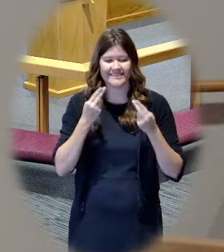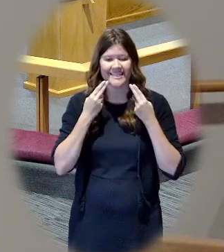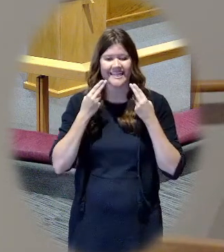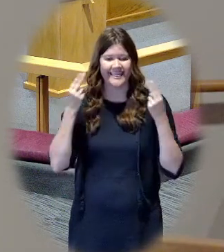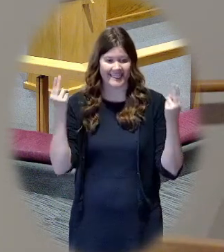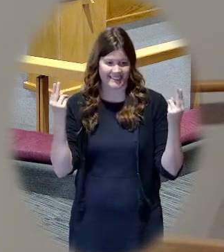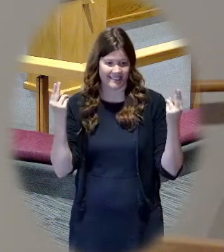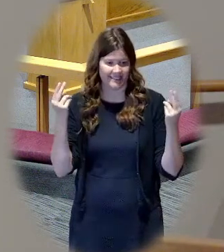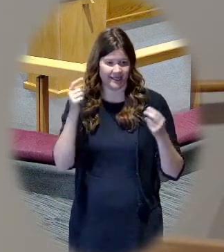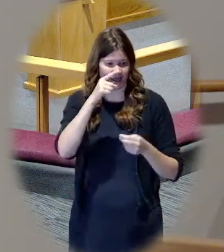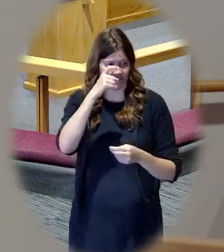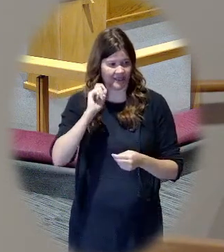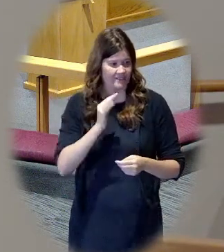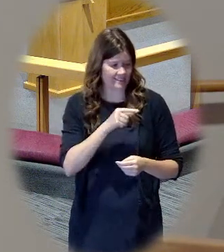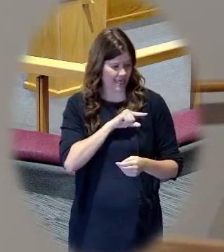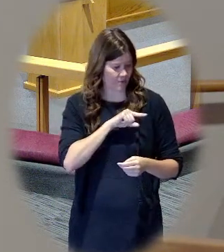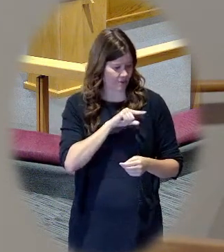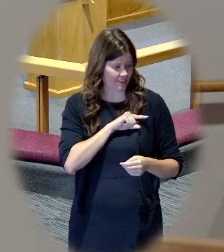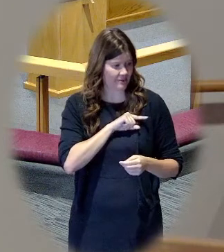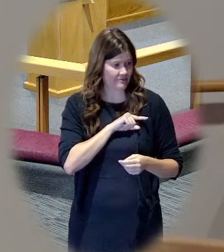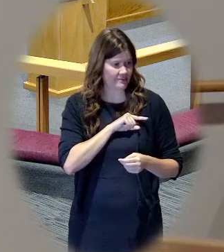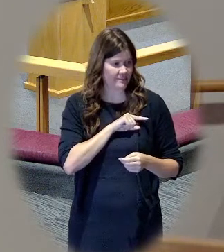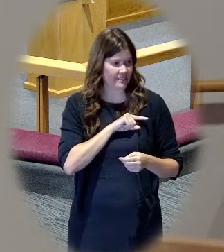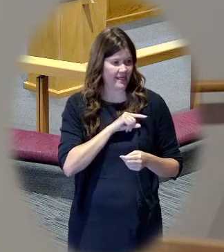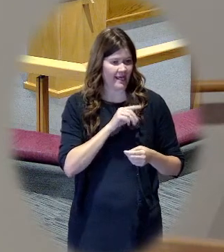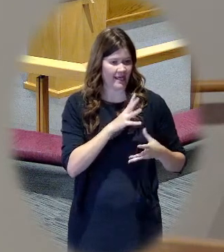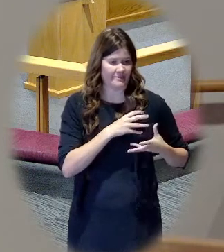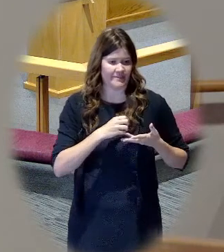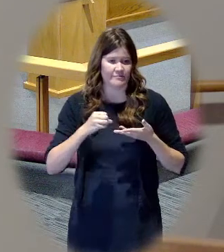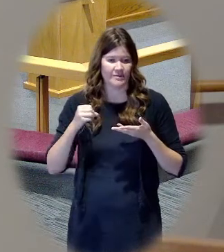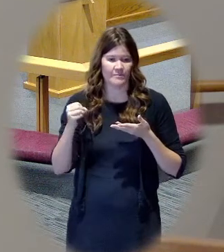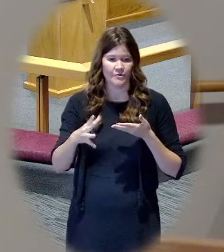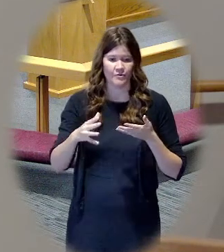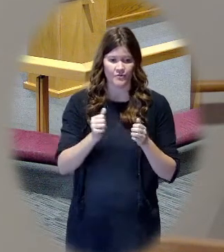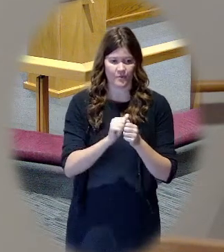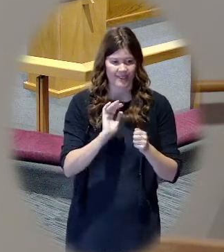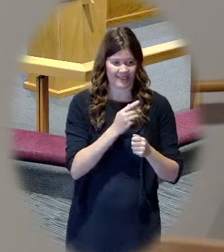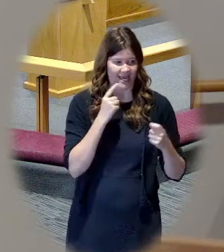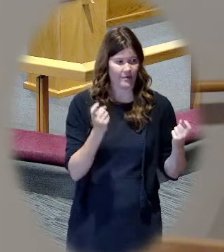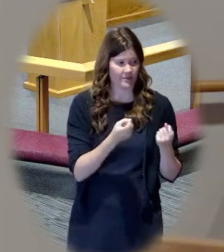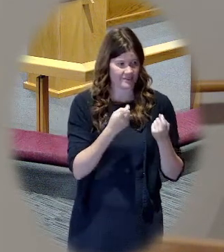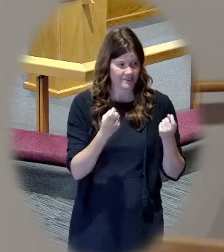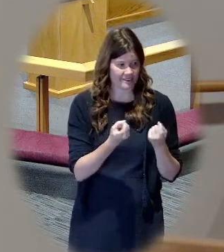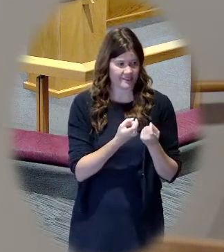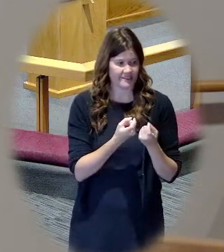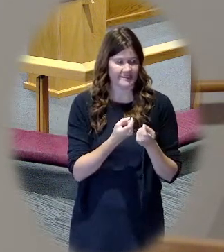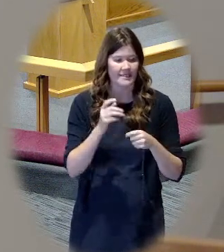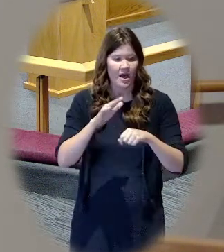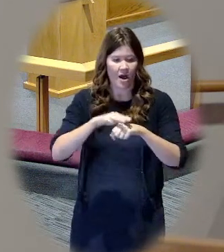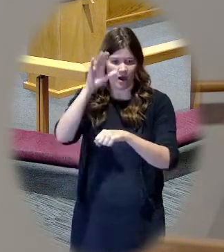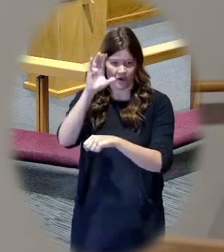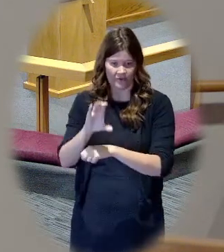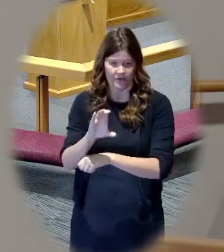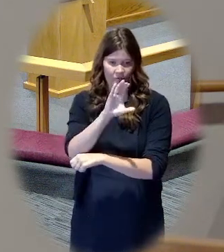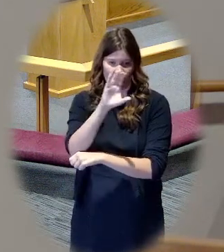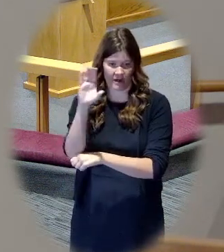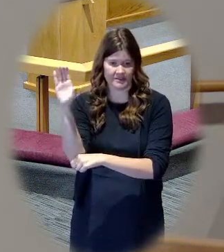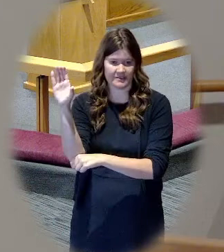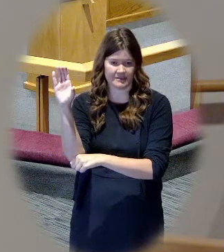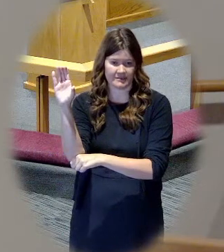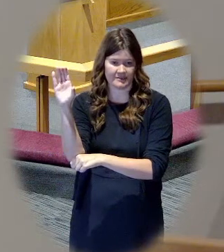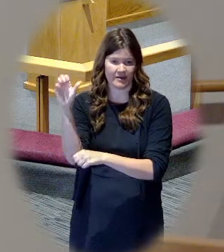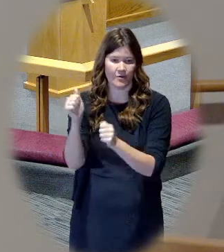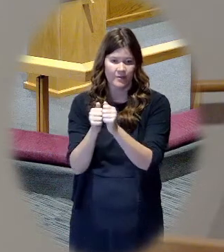Because our guilt has been crucified with our sins paid in full on the cross of Calvary.